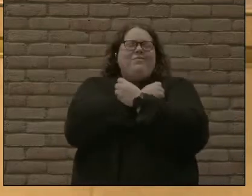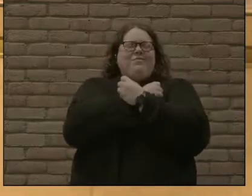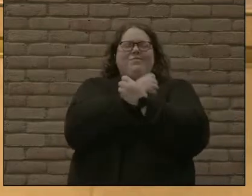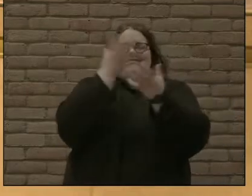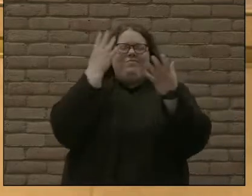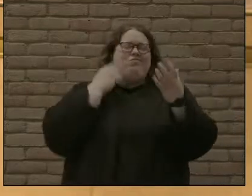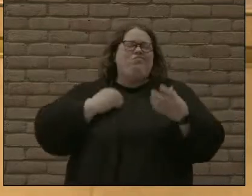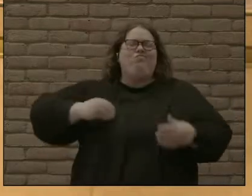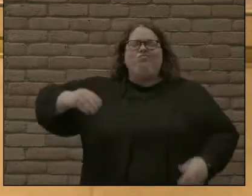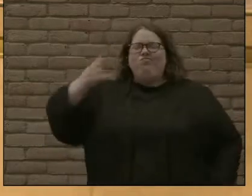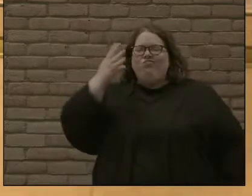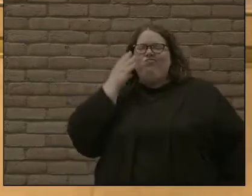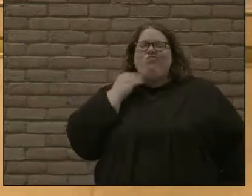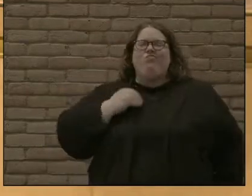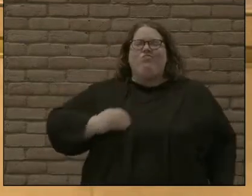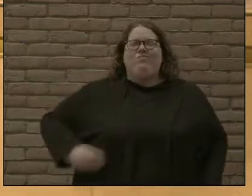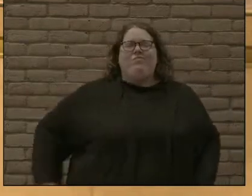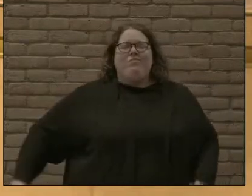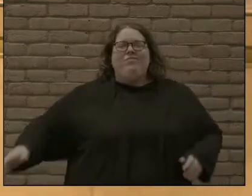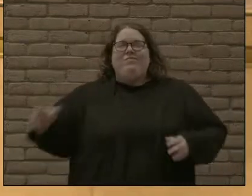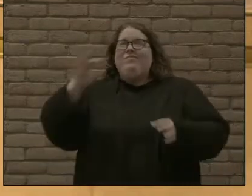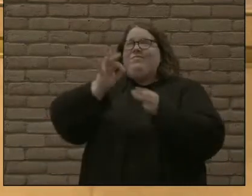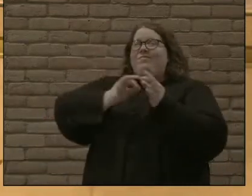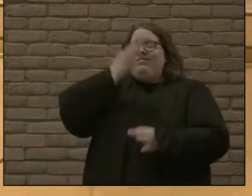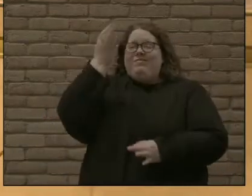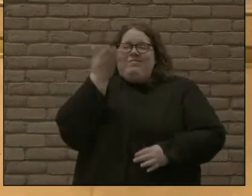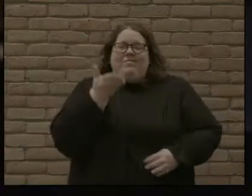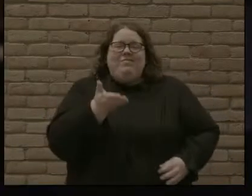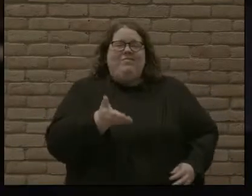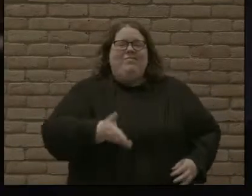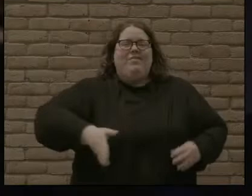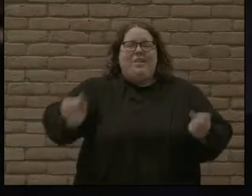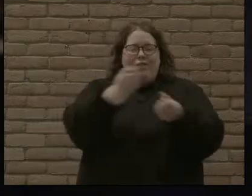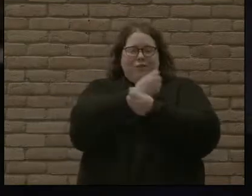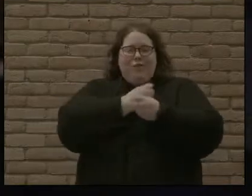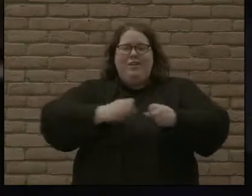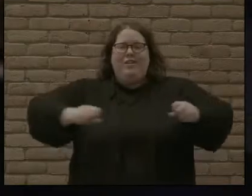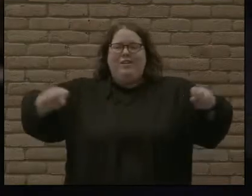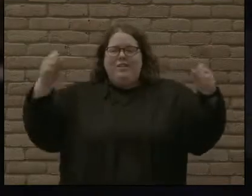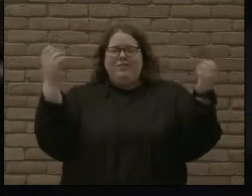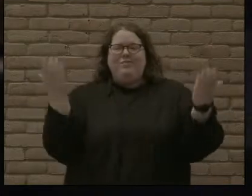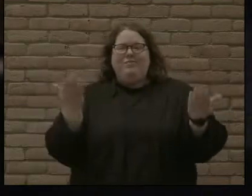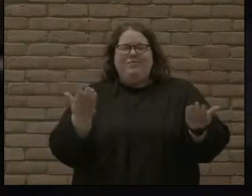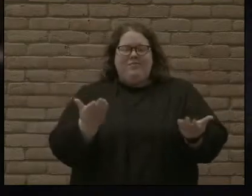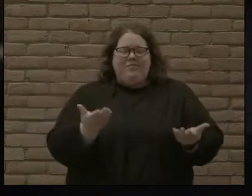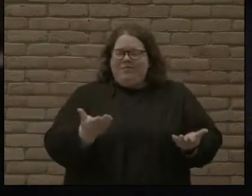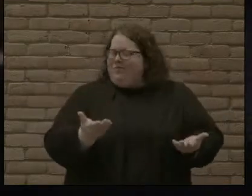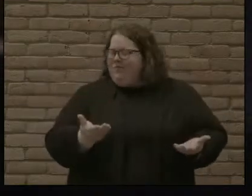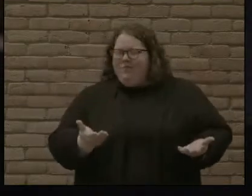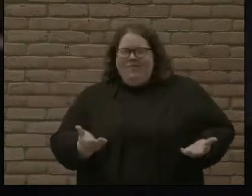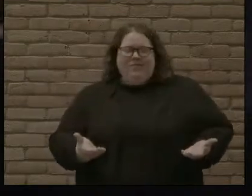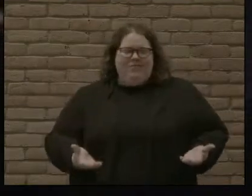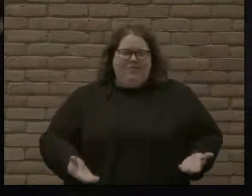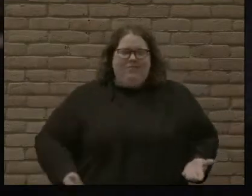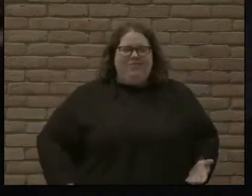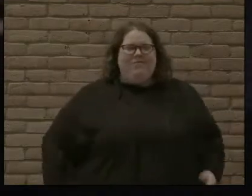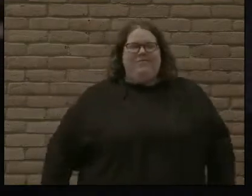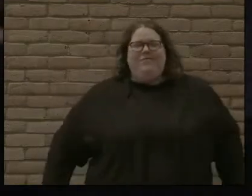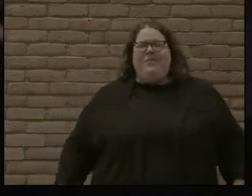of His love. For the Spirit is here, let there be